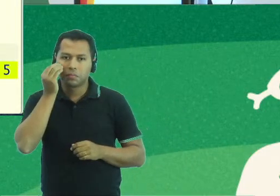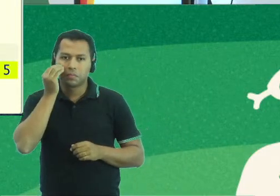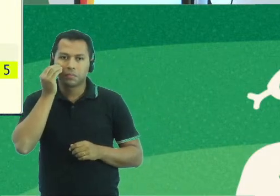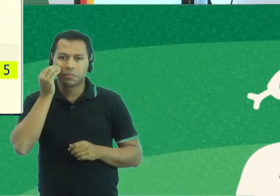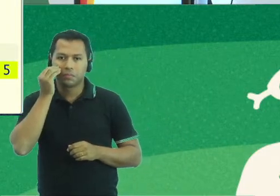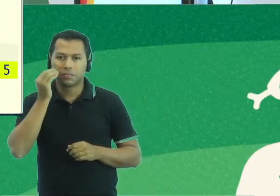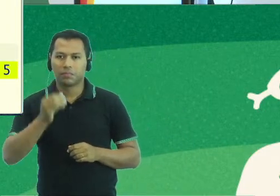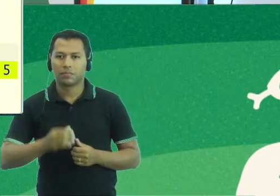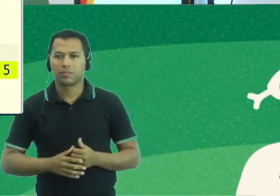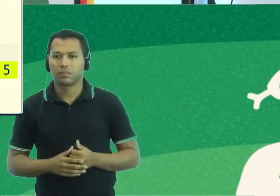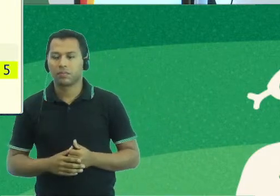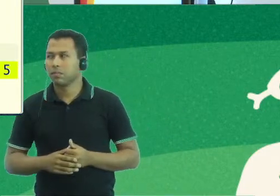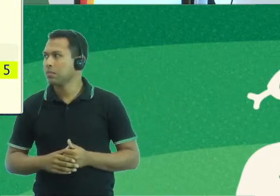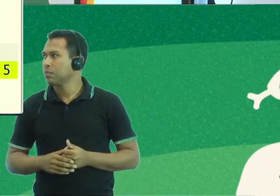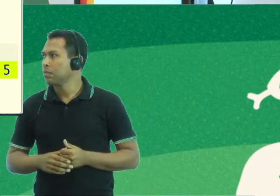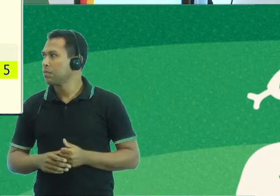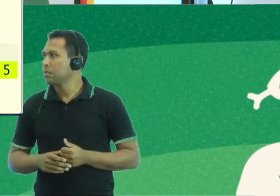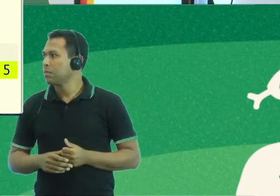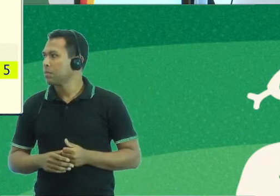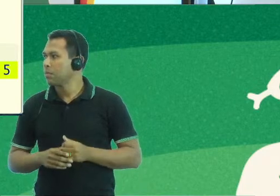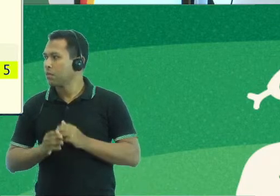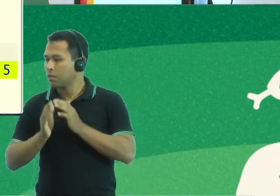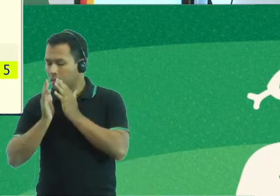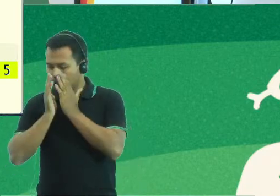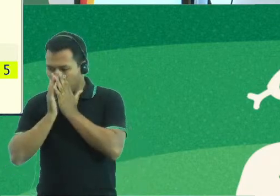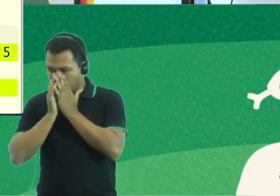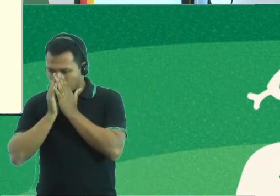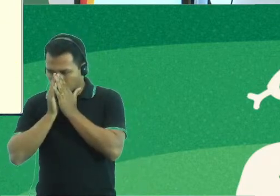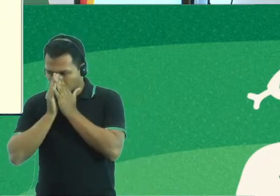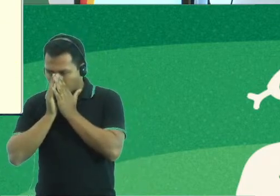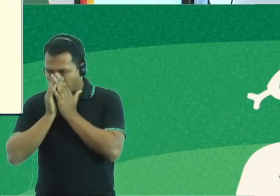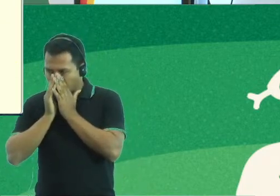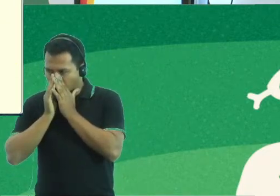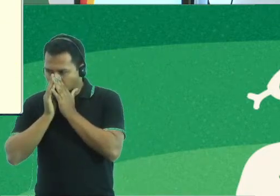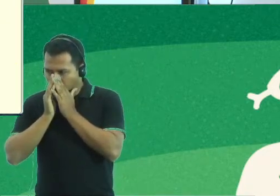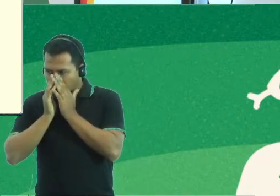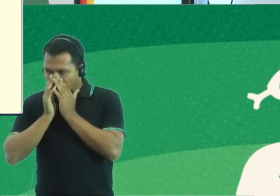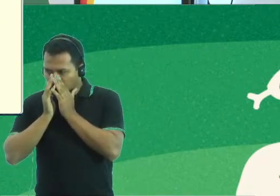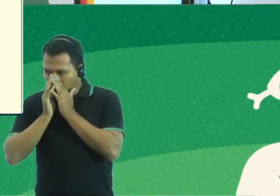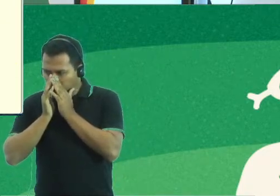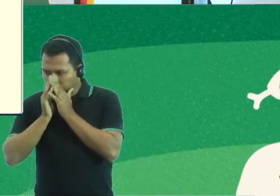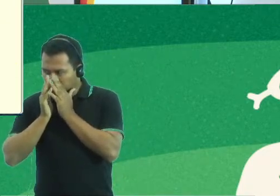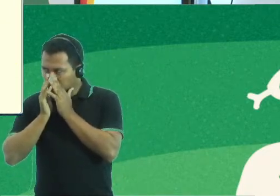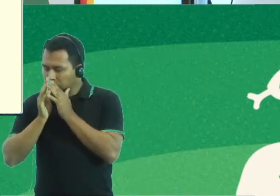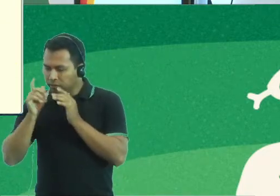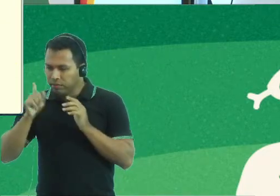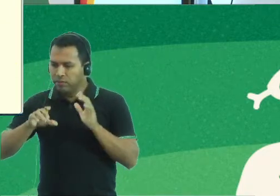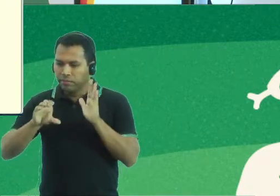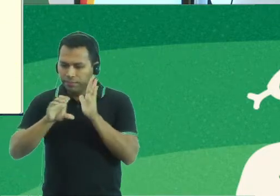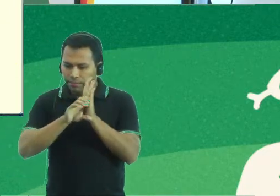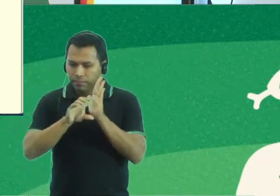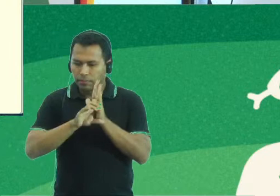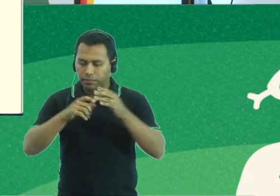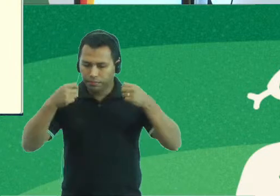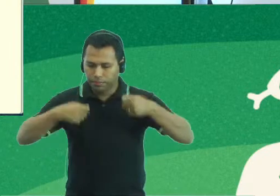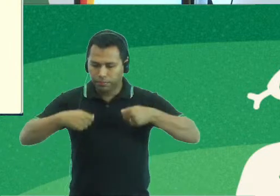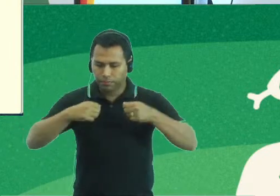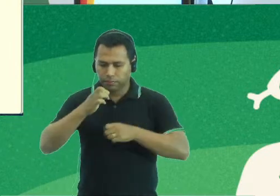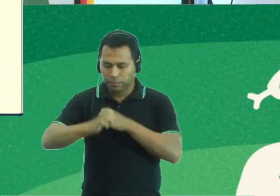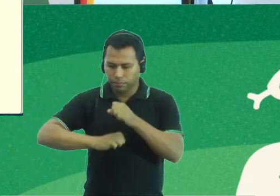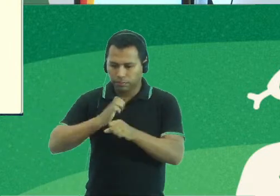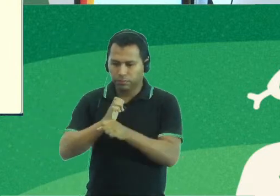the code you need to write to schedule the email to be sent. I'm going to run this app,